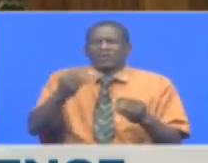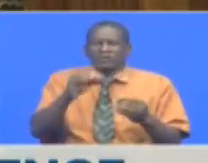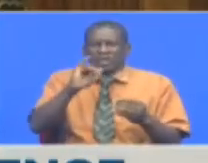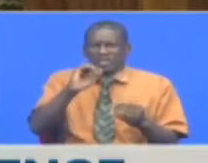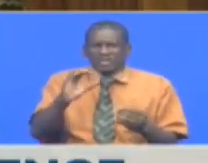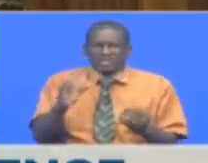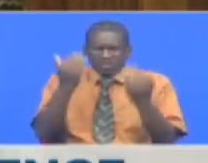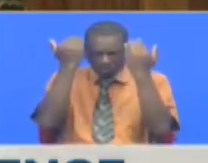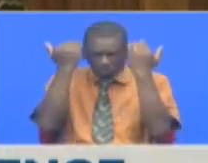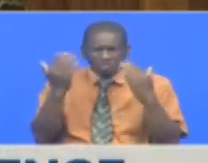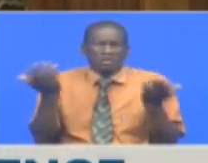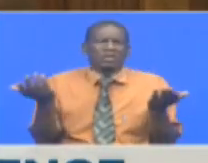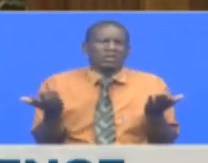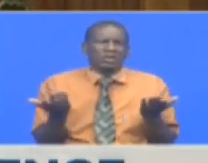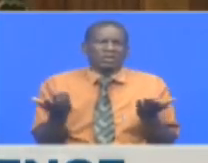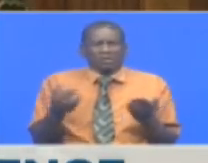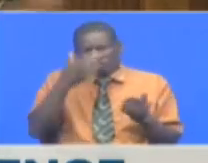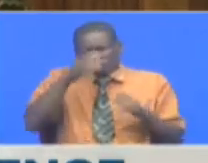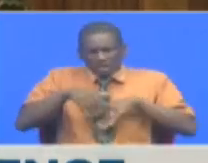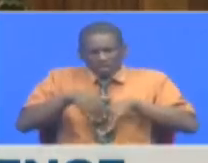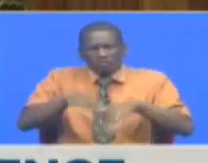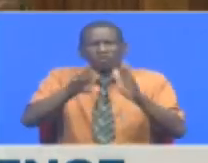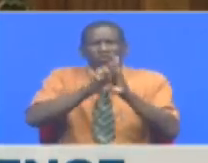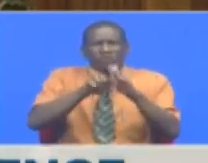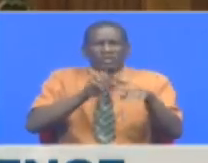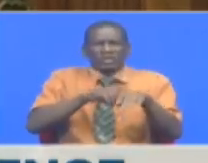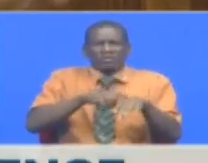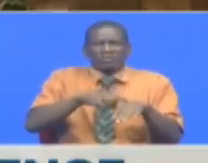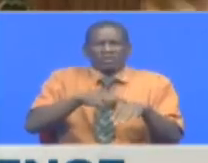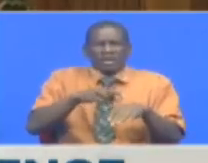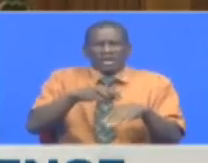rule of law. When they went out and they said